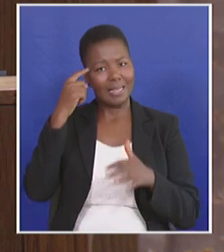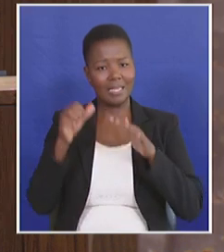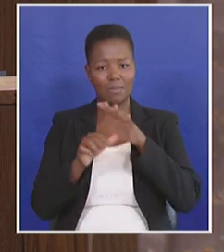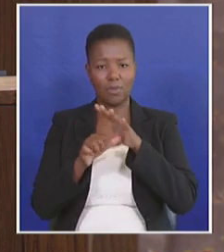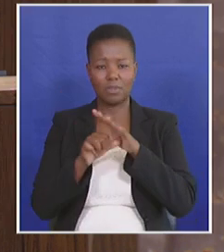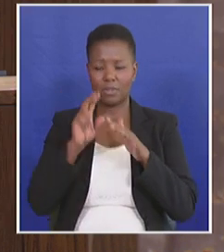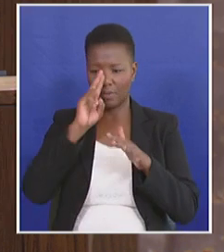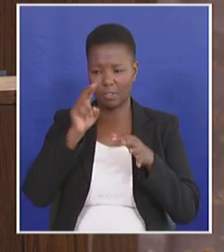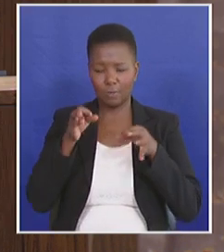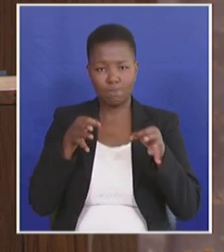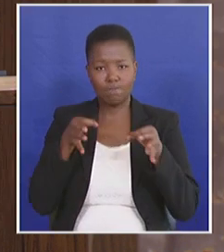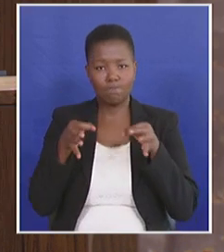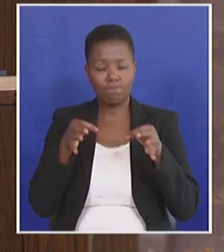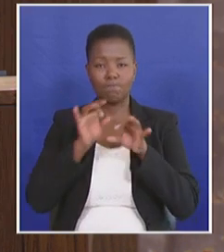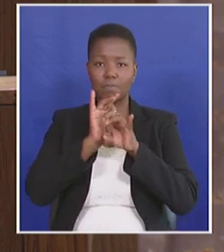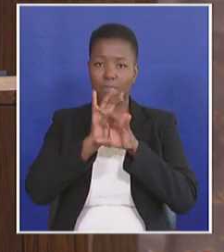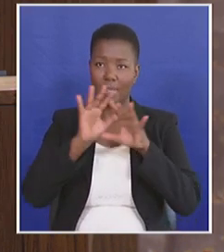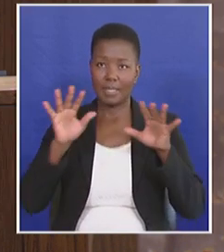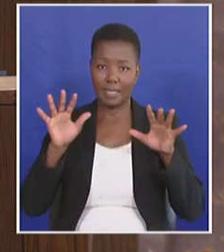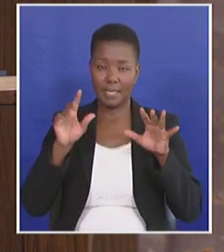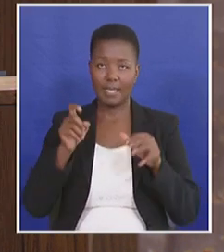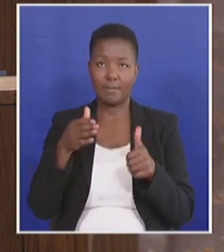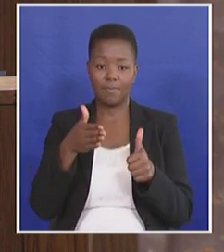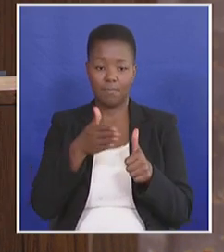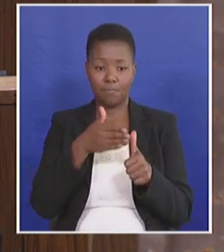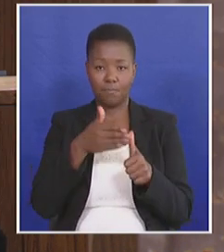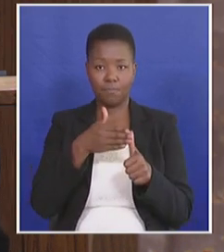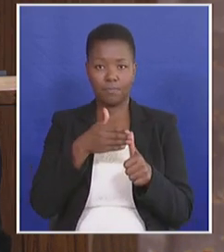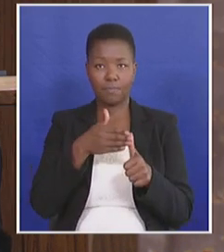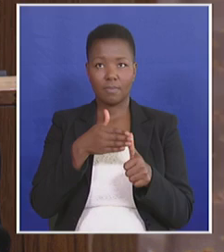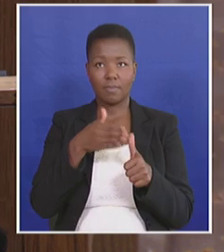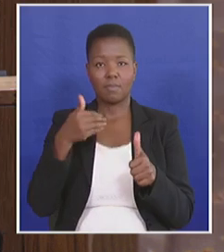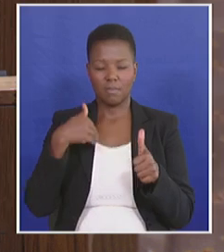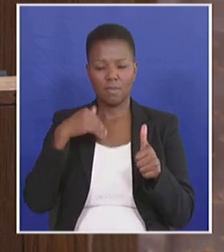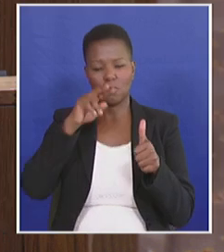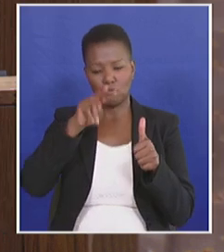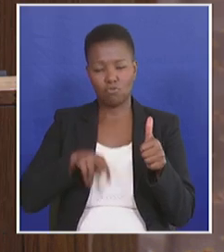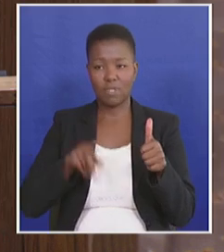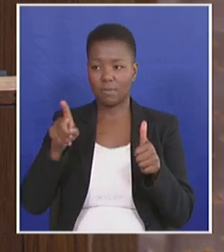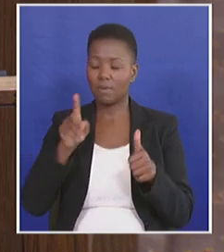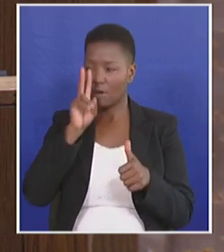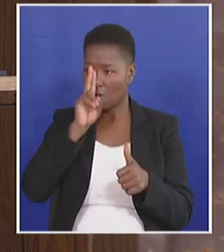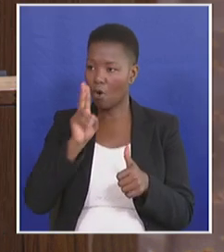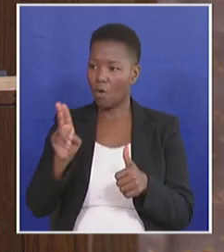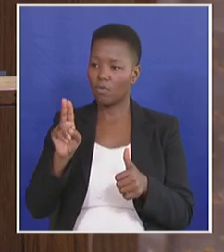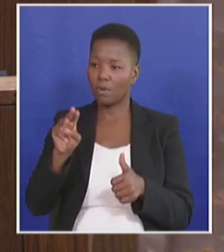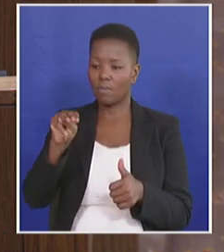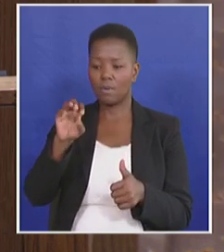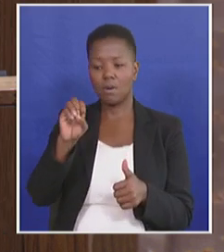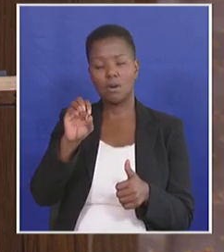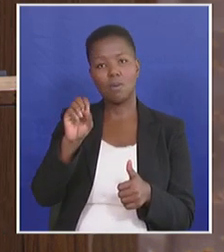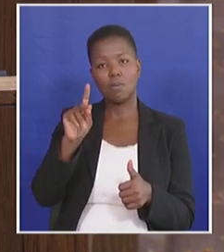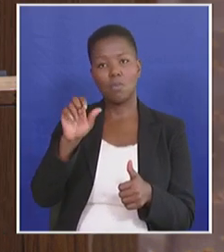details furnished. I think it's quite important to indicate the way it read. And the Honourable Mokoena stated that the Truth